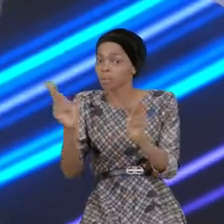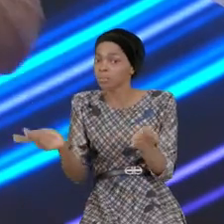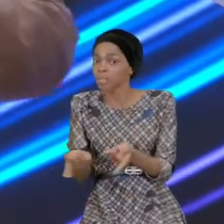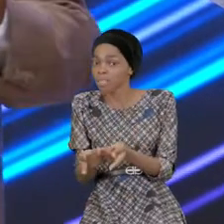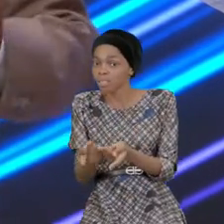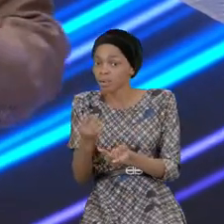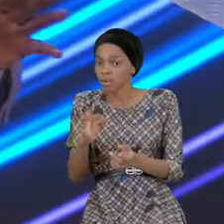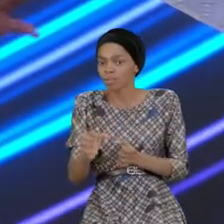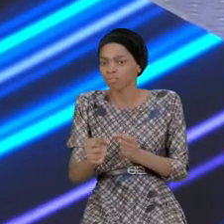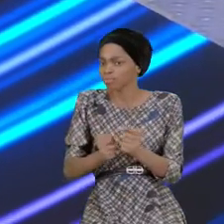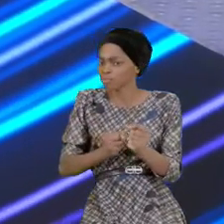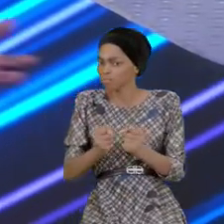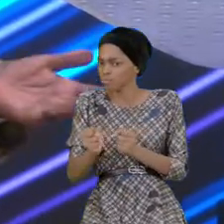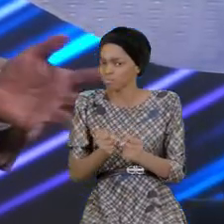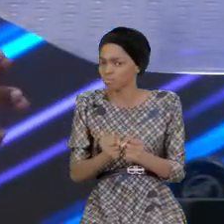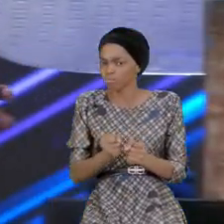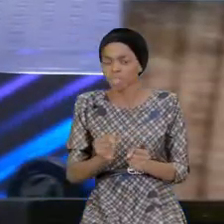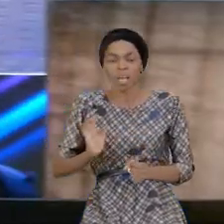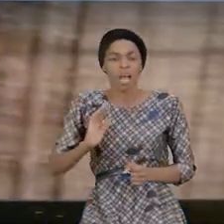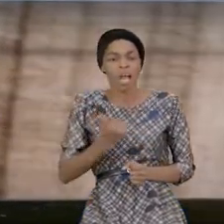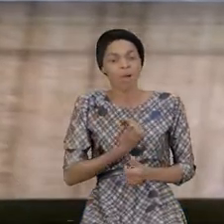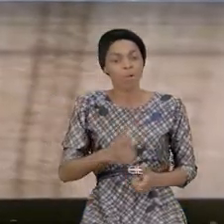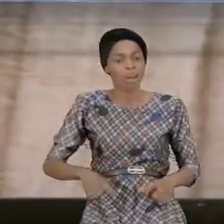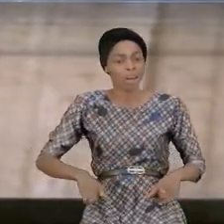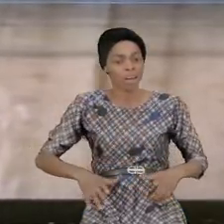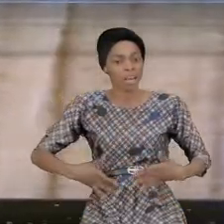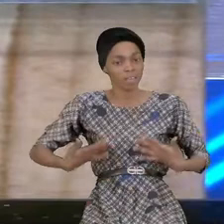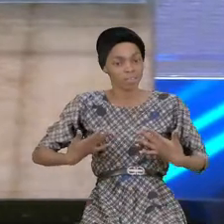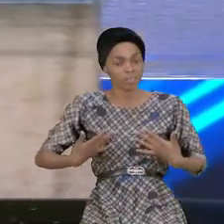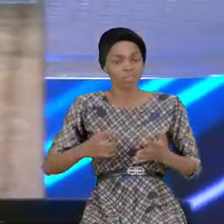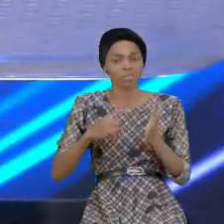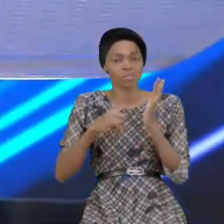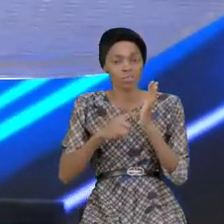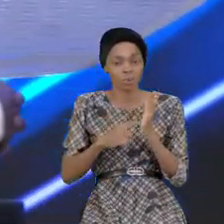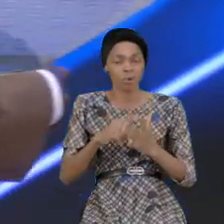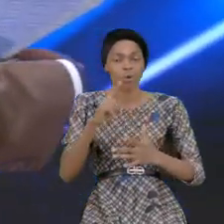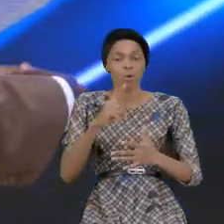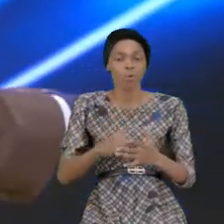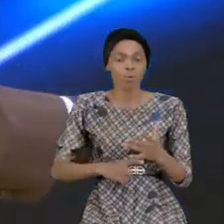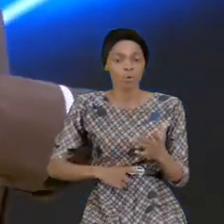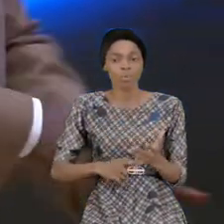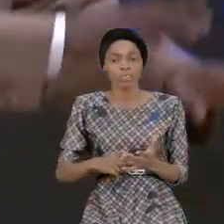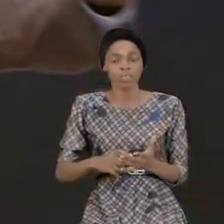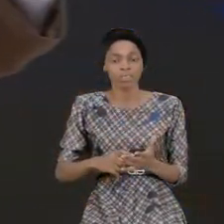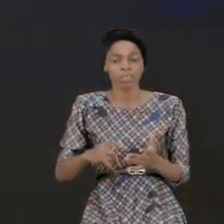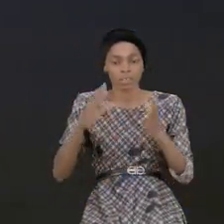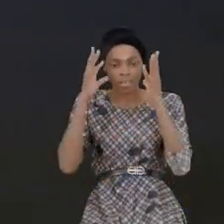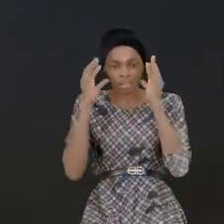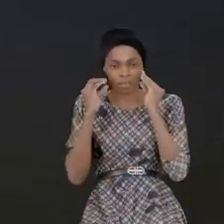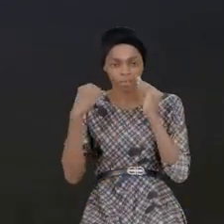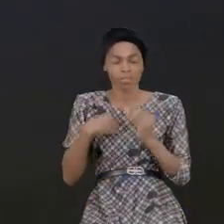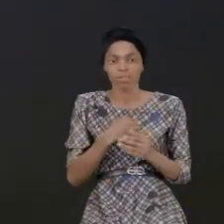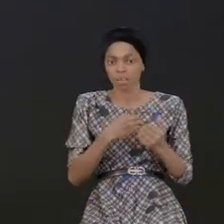strife? Our lives show what experience we have. If we have